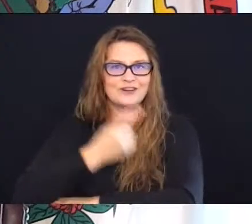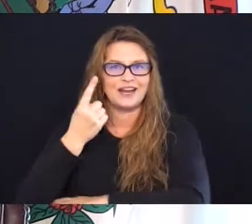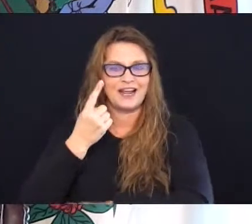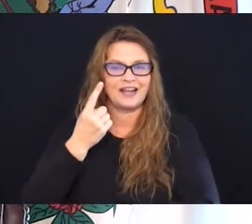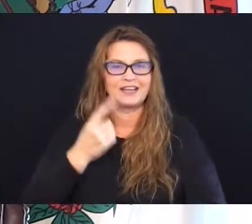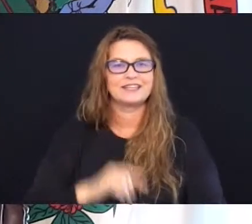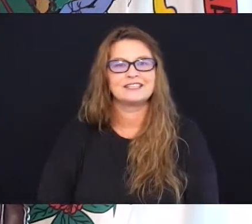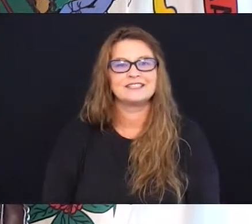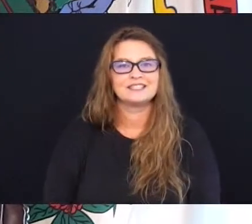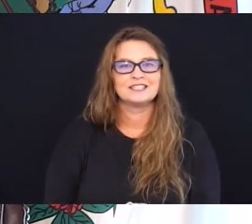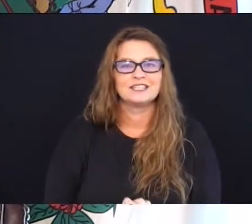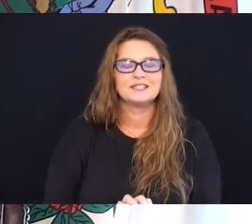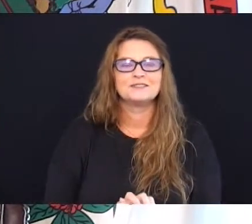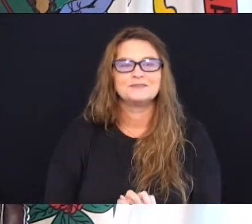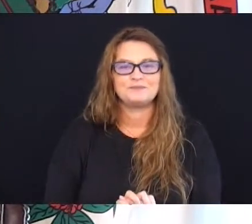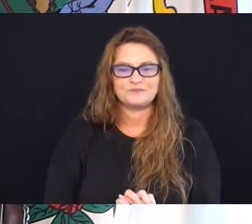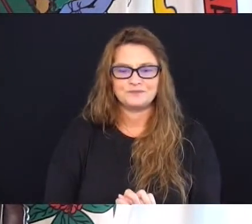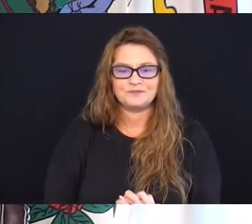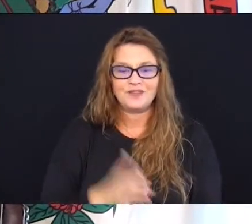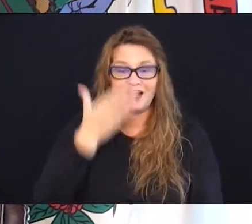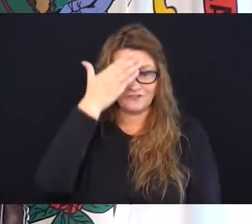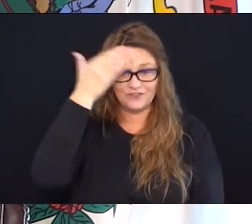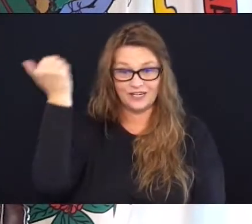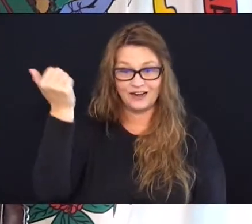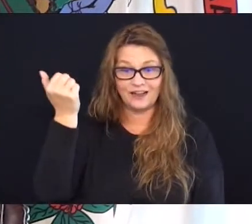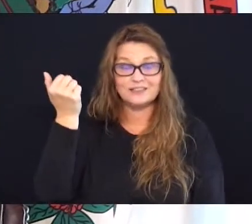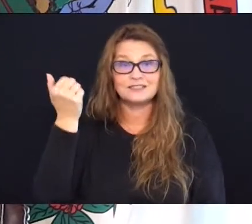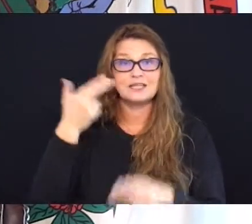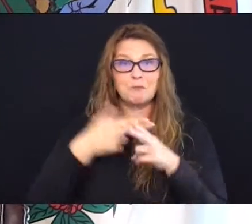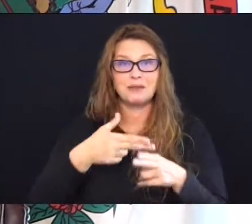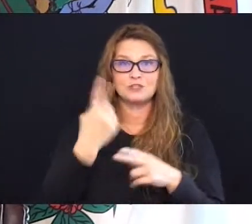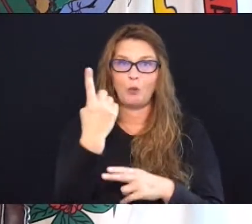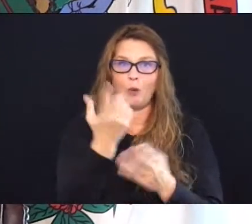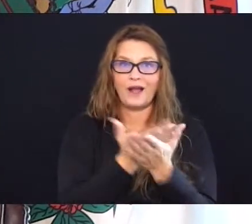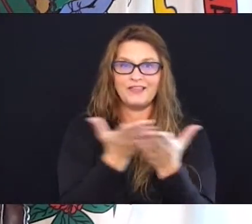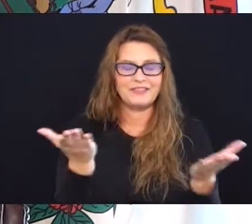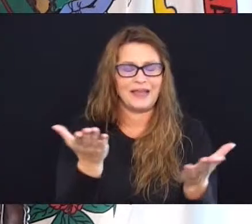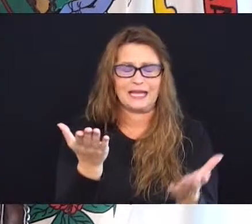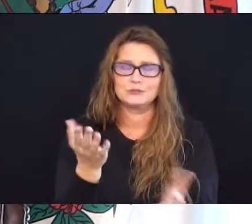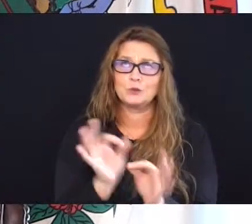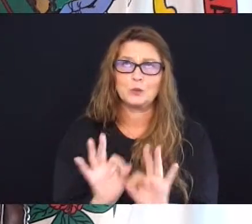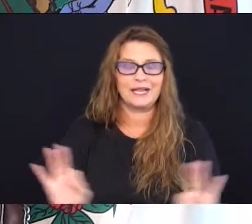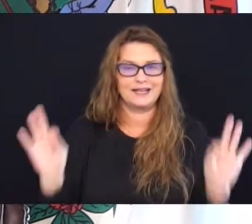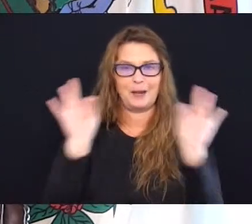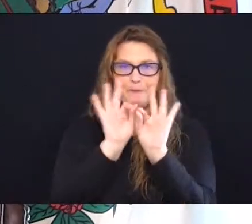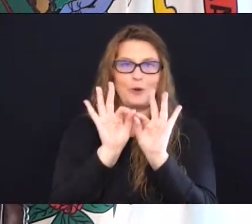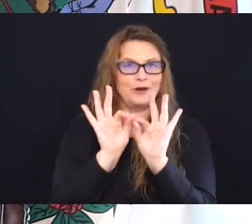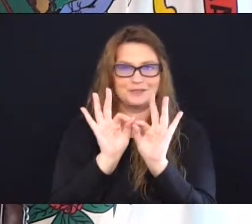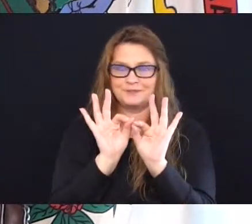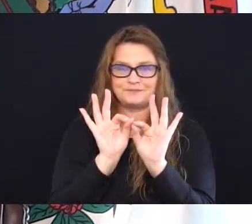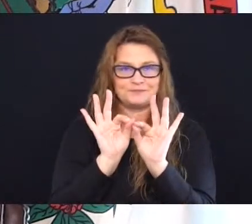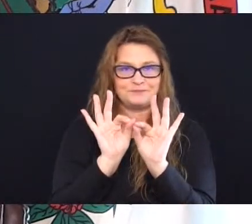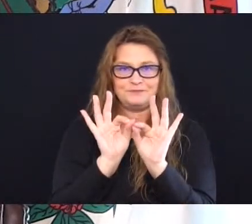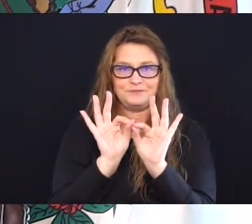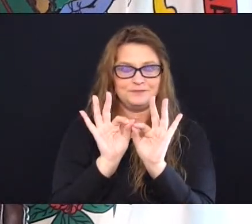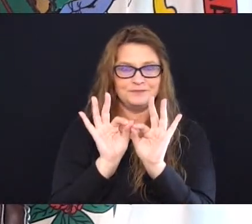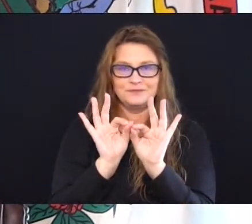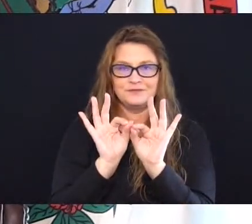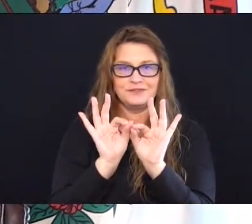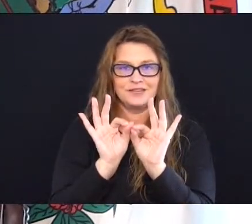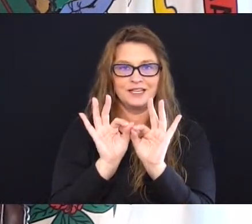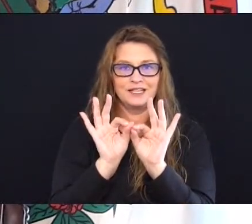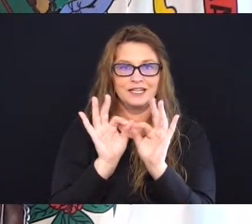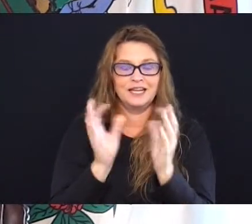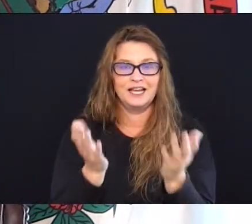we were doing in the rotunda, I forgot one thing that is critically, critically important. In some way, somehow,